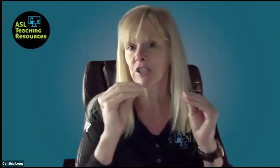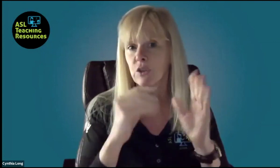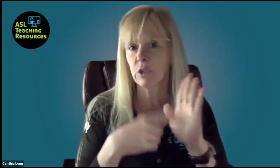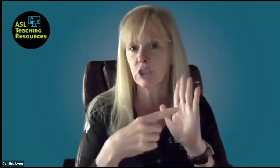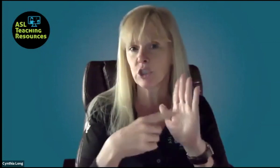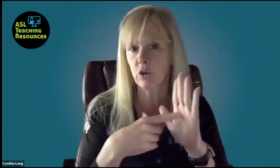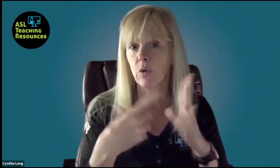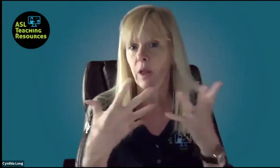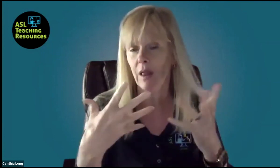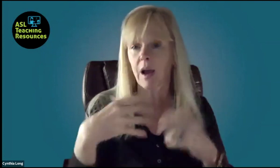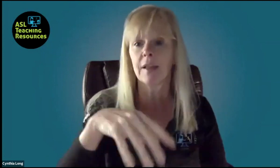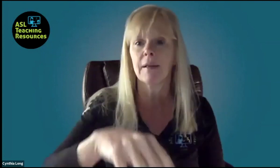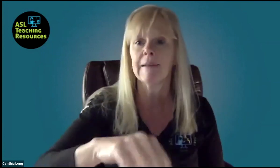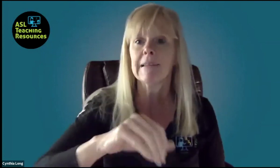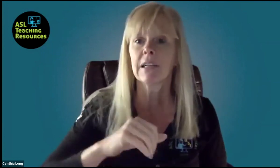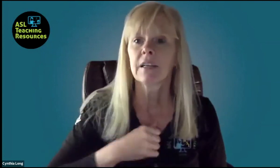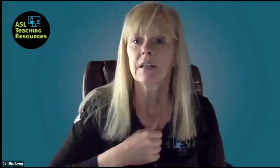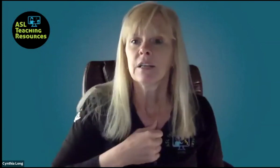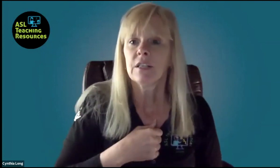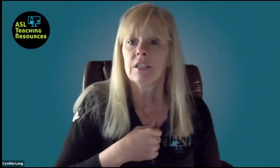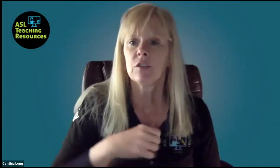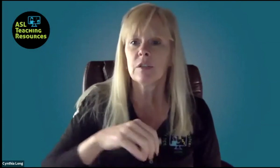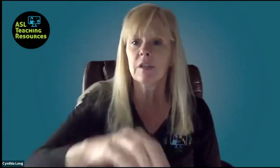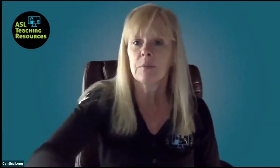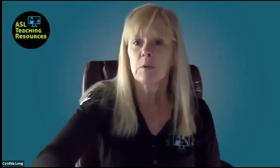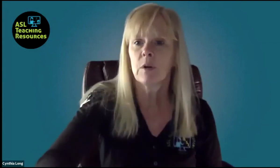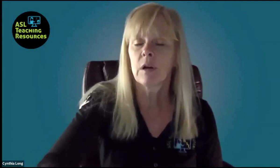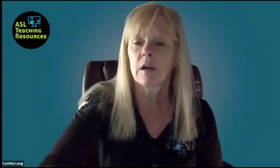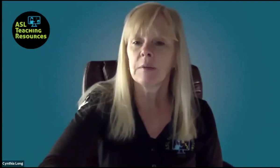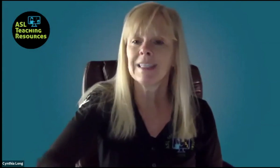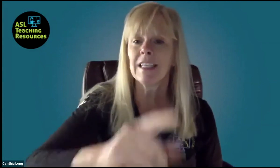that'll teach you and show you a lot. Teaching